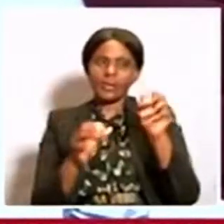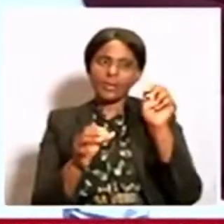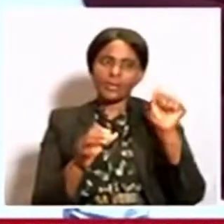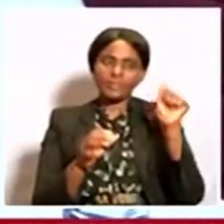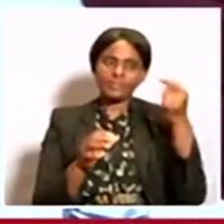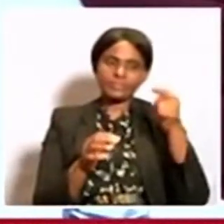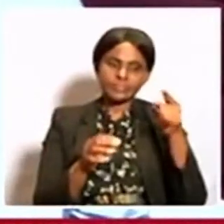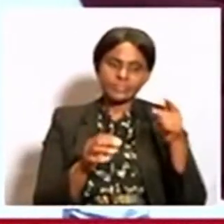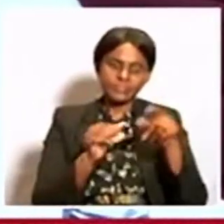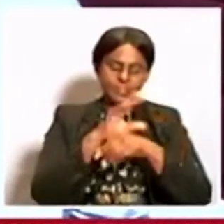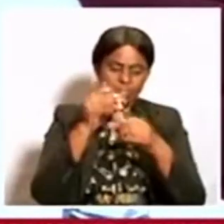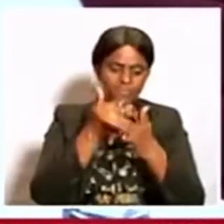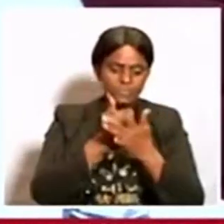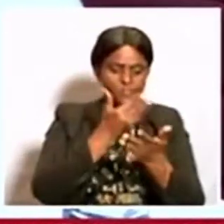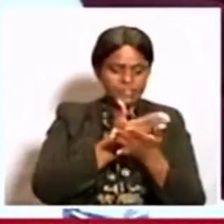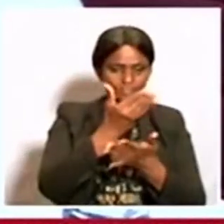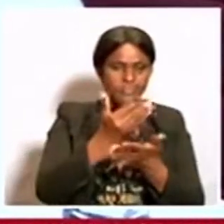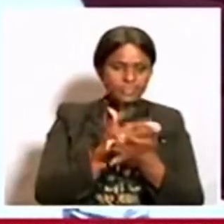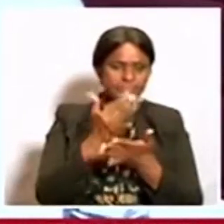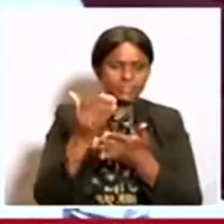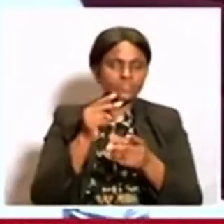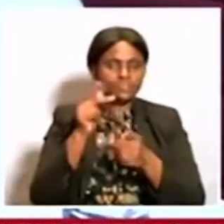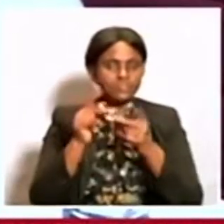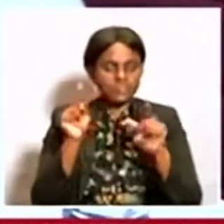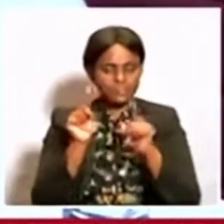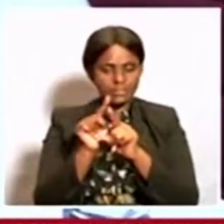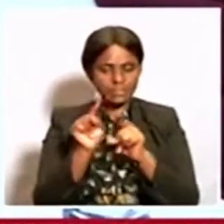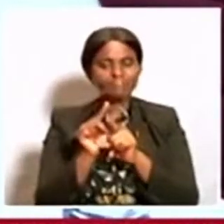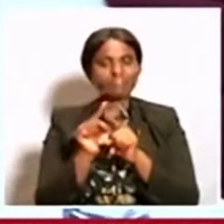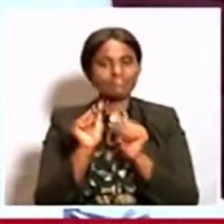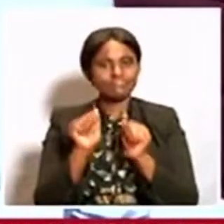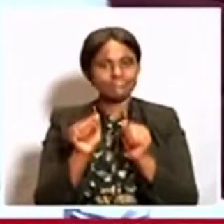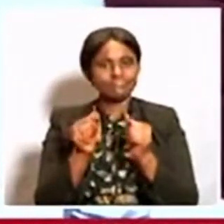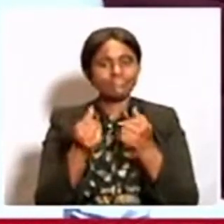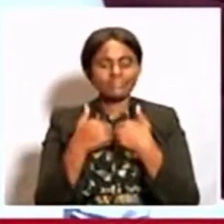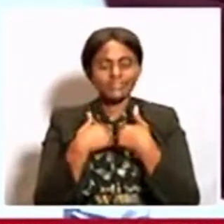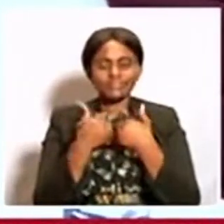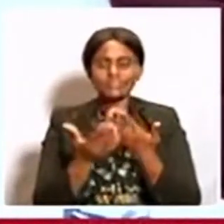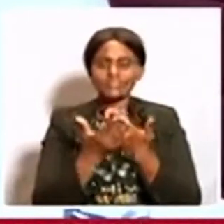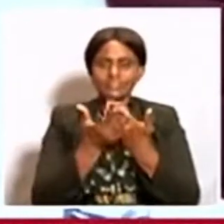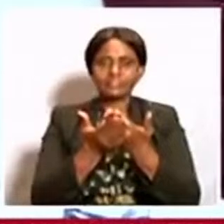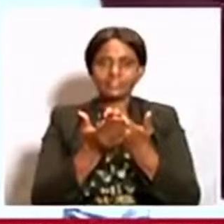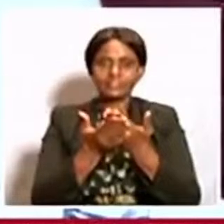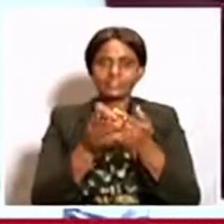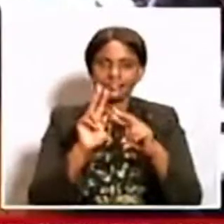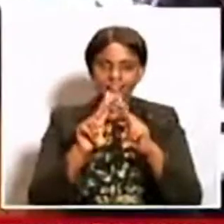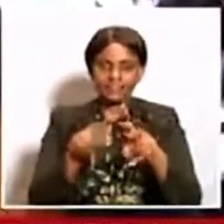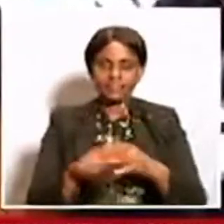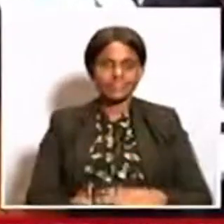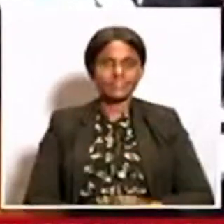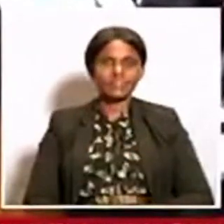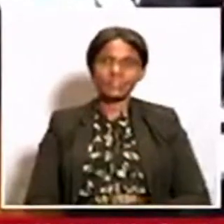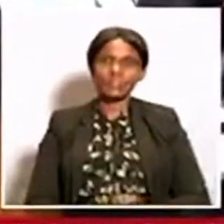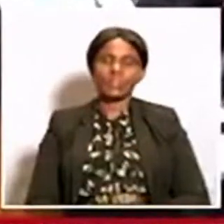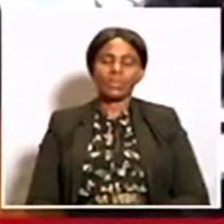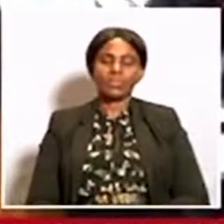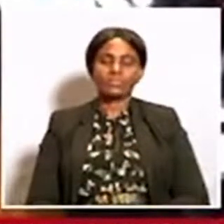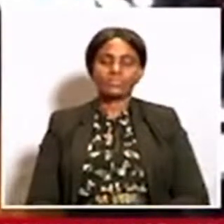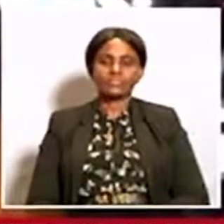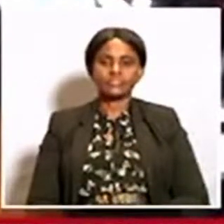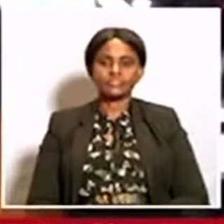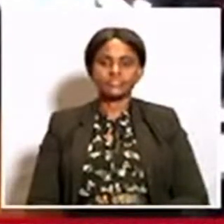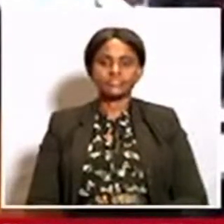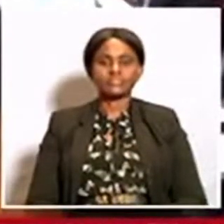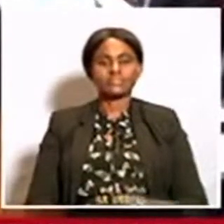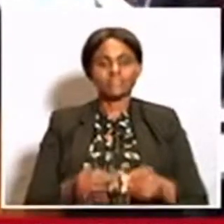general, the whole procurement process should have been followed. I submit, Chair. Thank you very much. Honorable members, looking